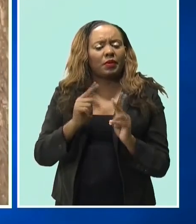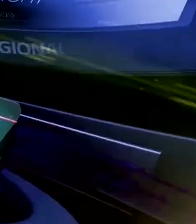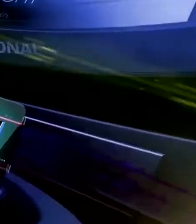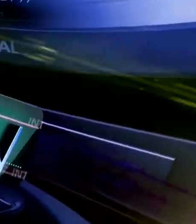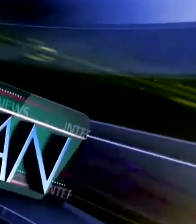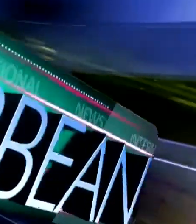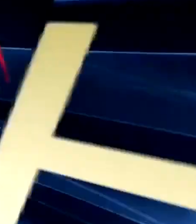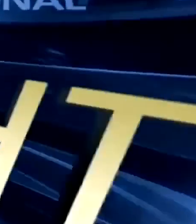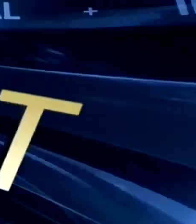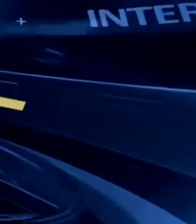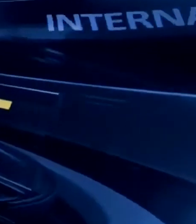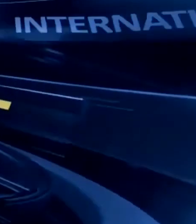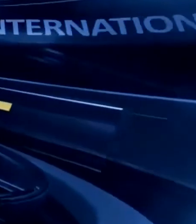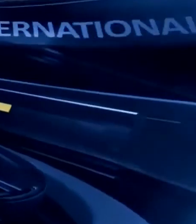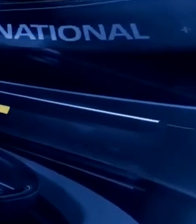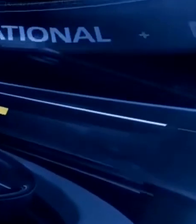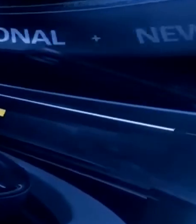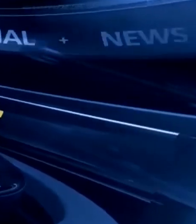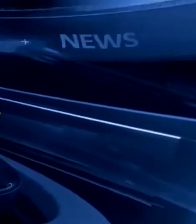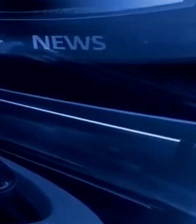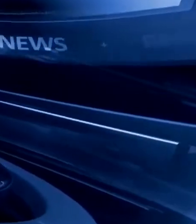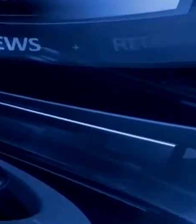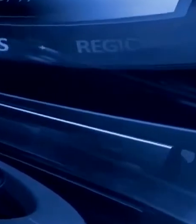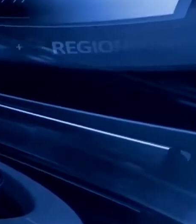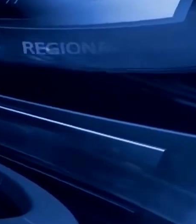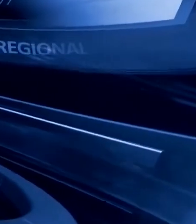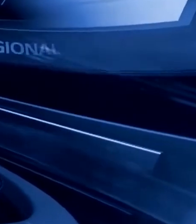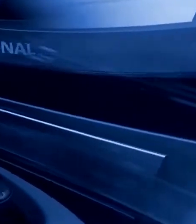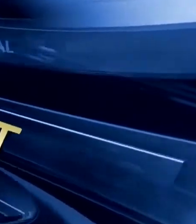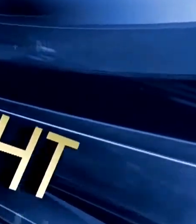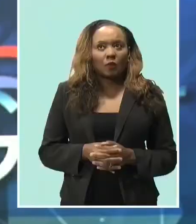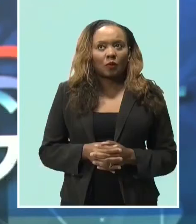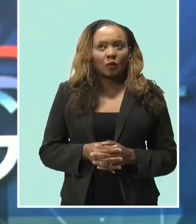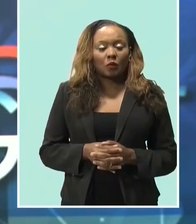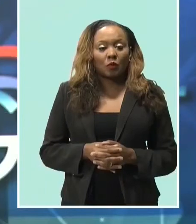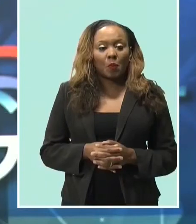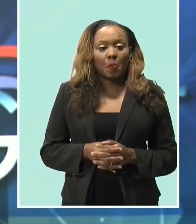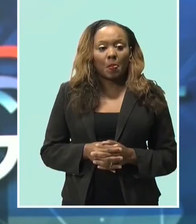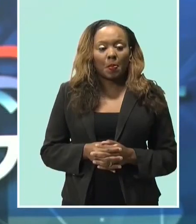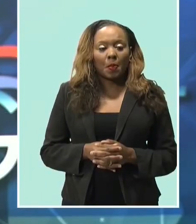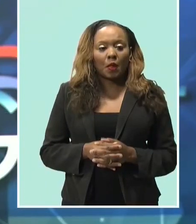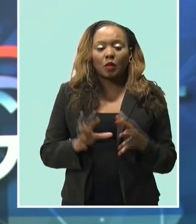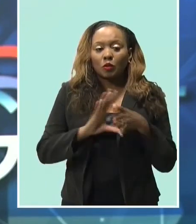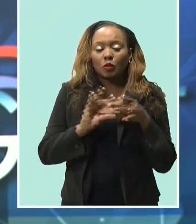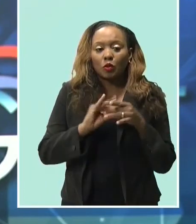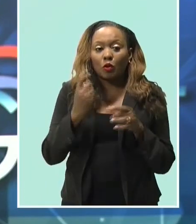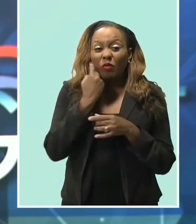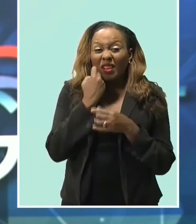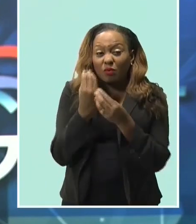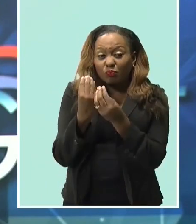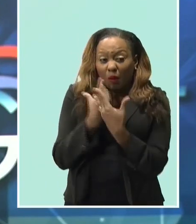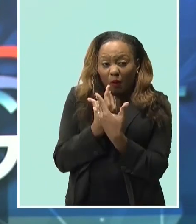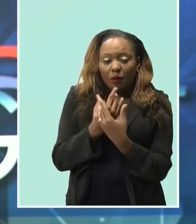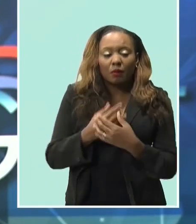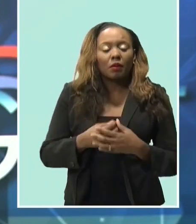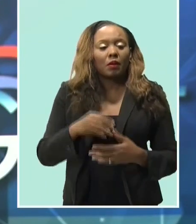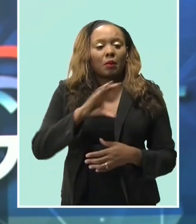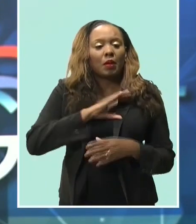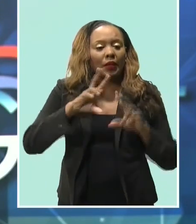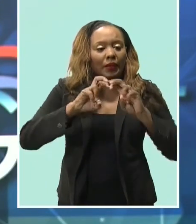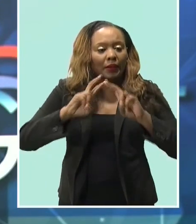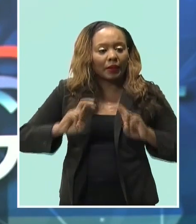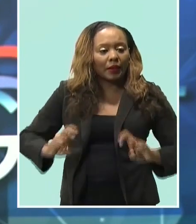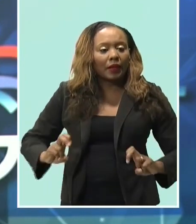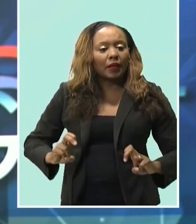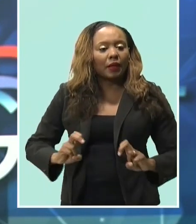errands. Well, this developing story now. Lawmen are currently